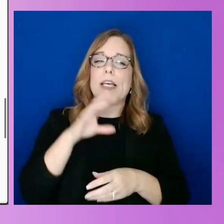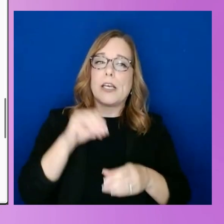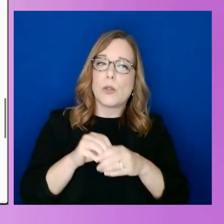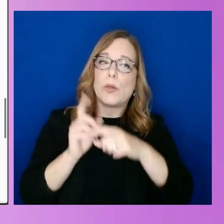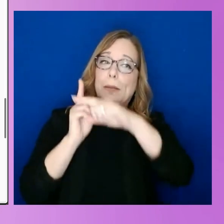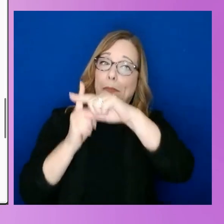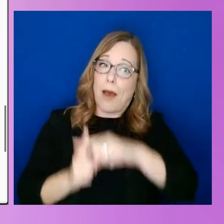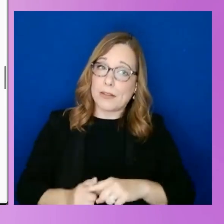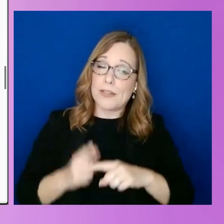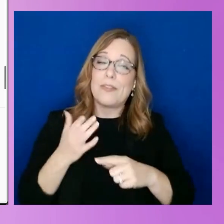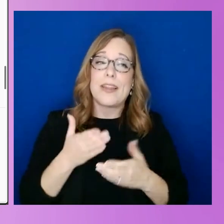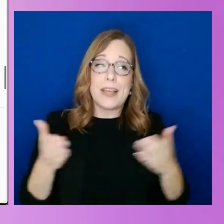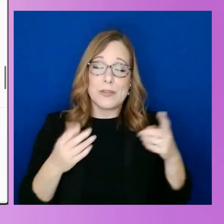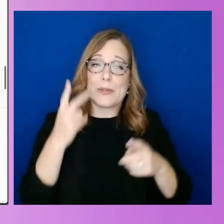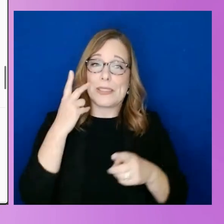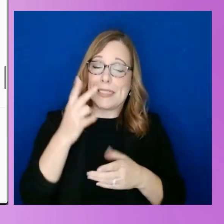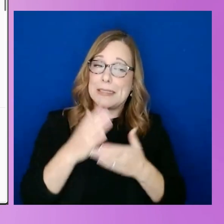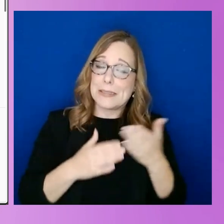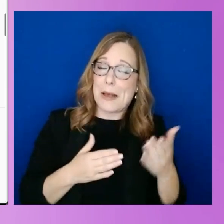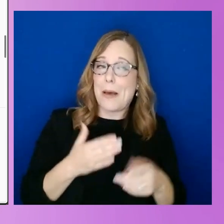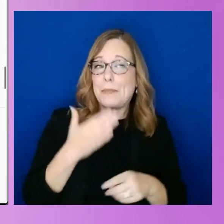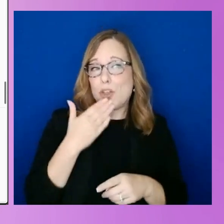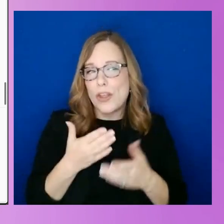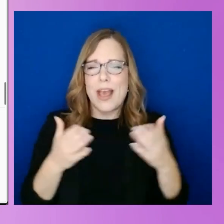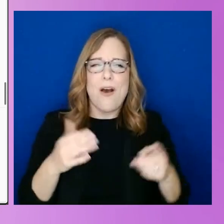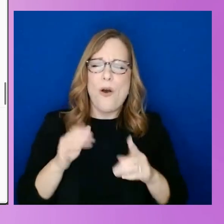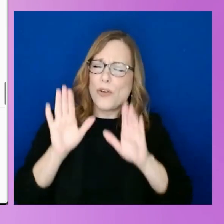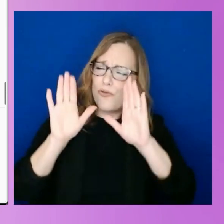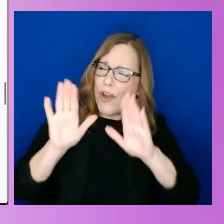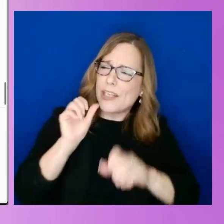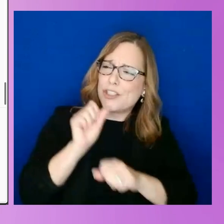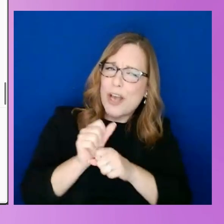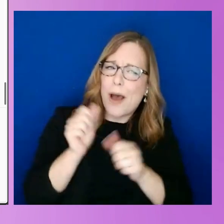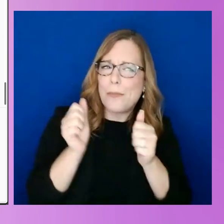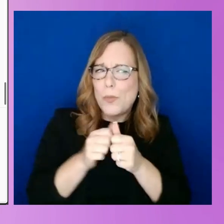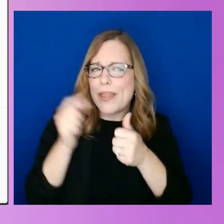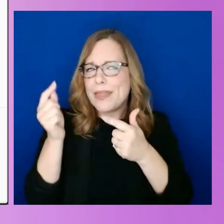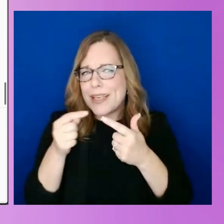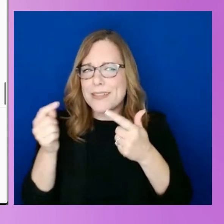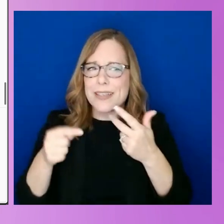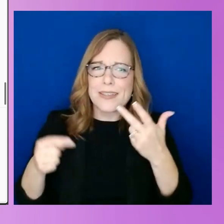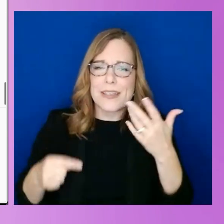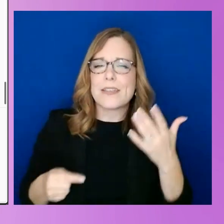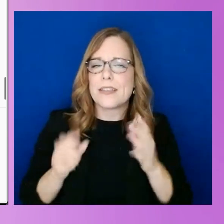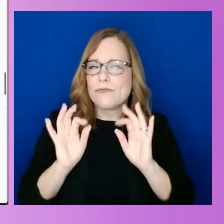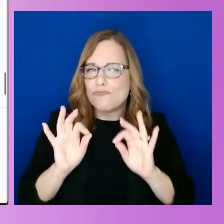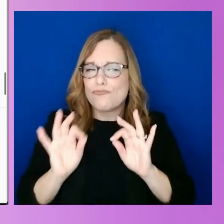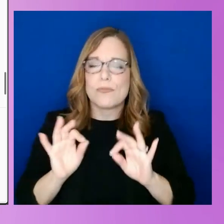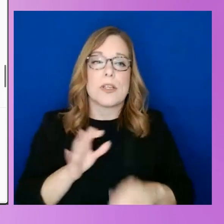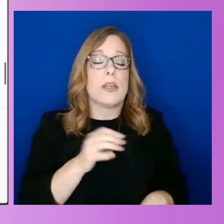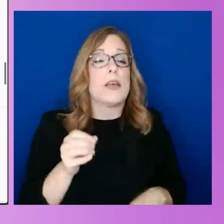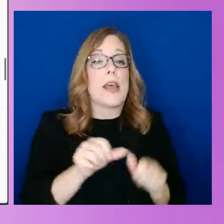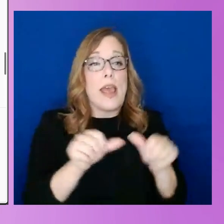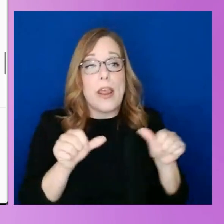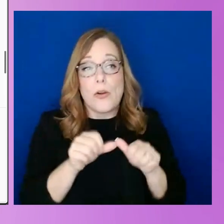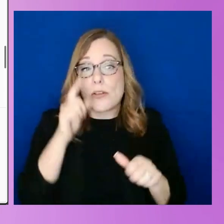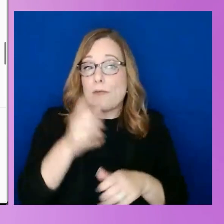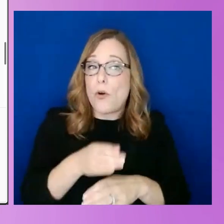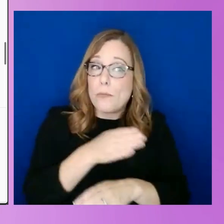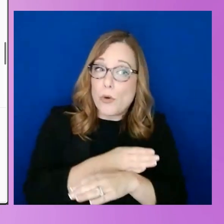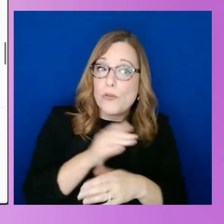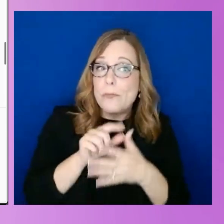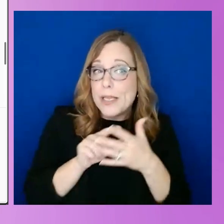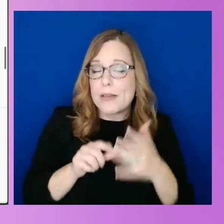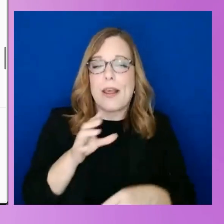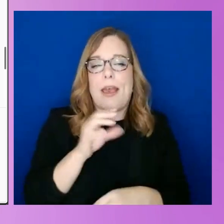get some positive reinforcement saying, hey, this is what you did a great job on. There will be notes on areas for improvement and actionable tips. As you